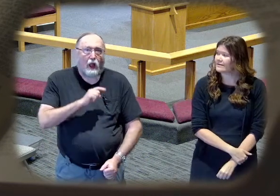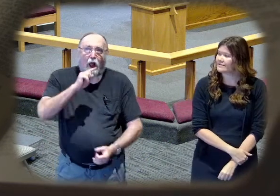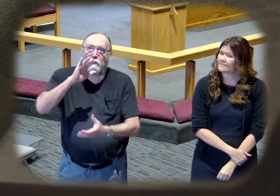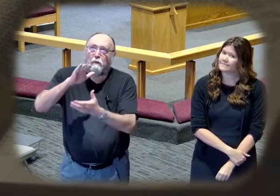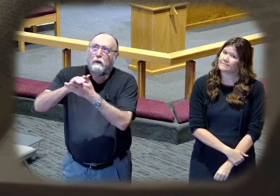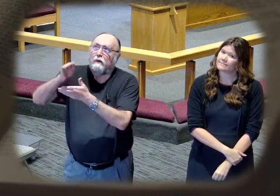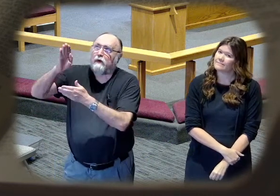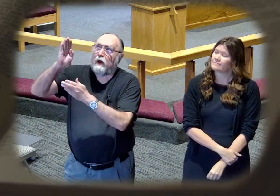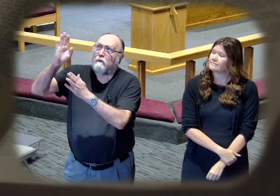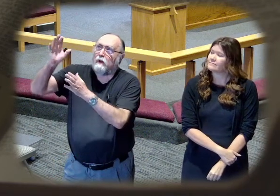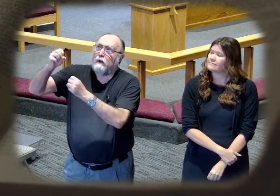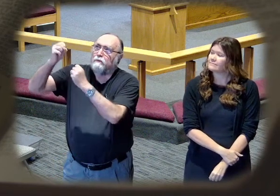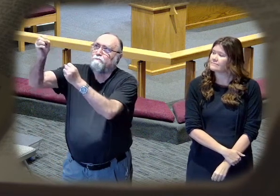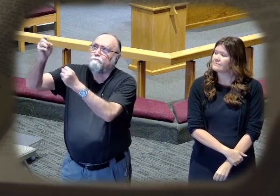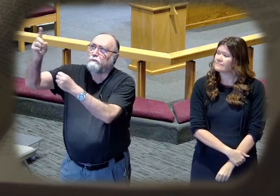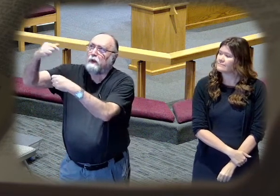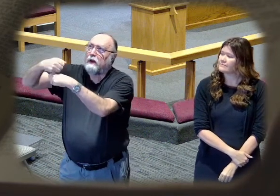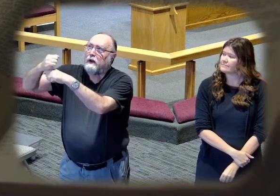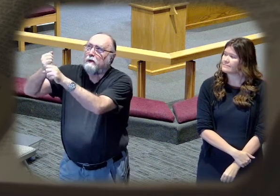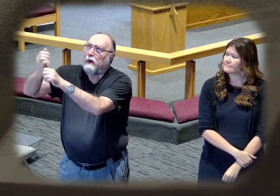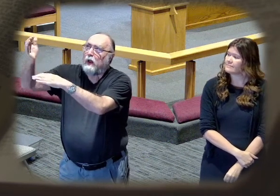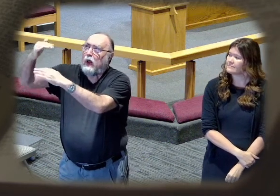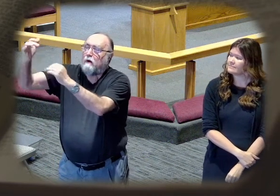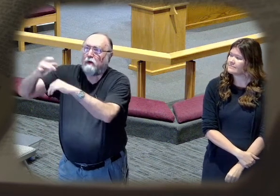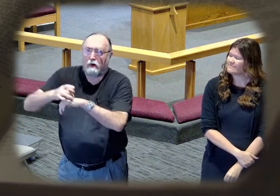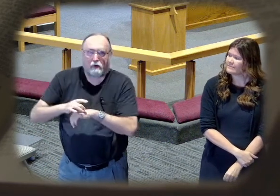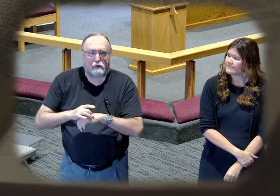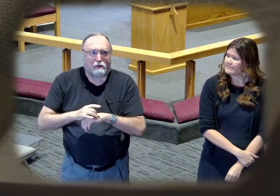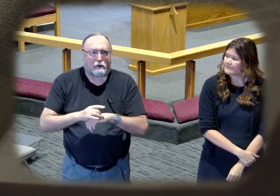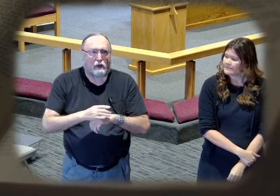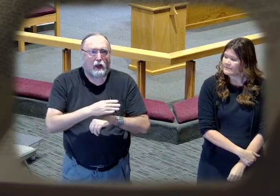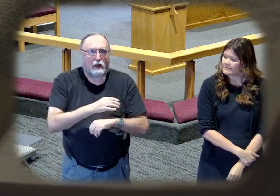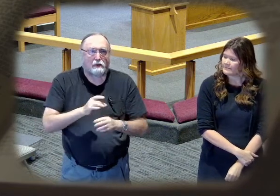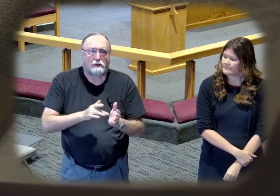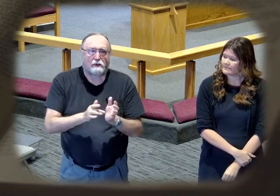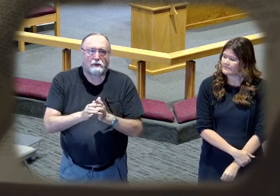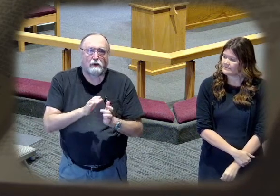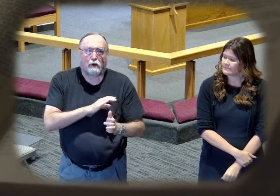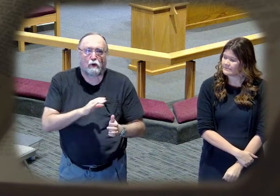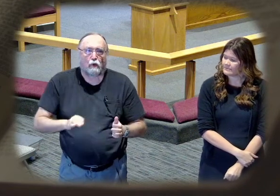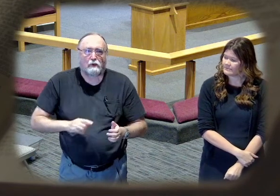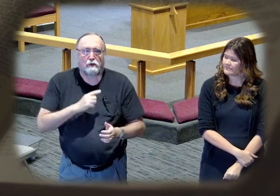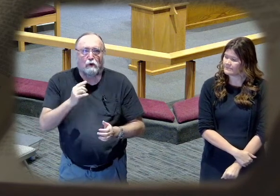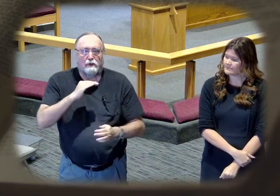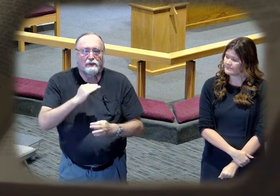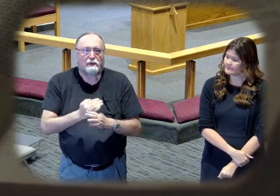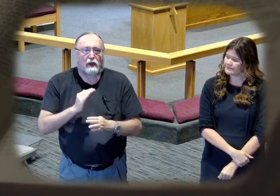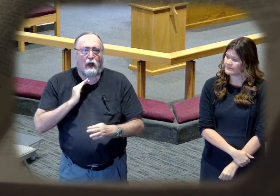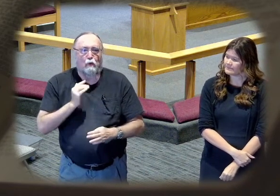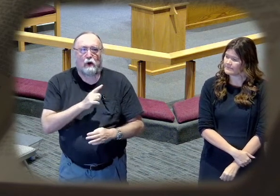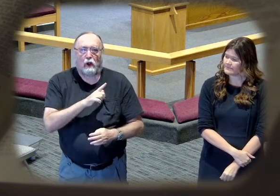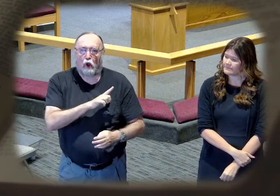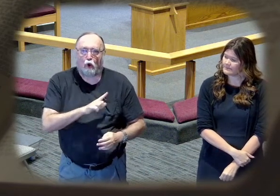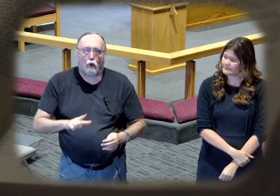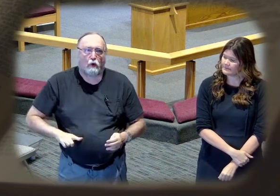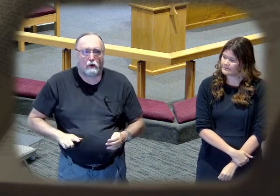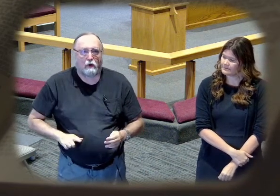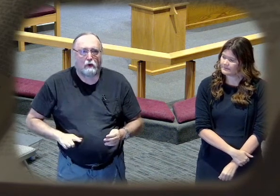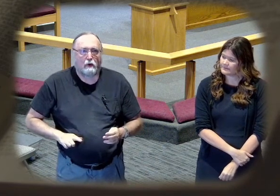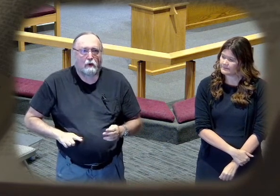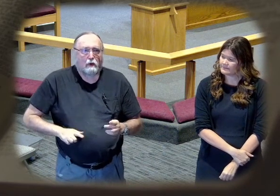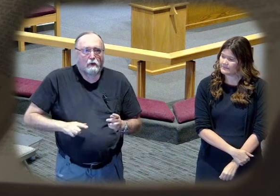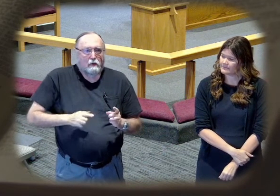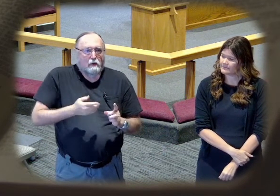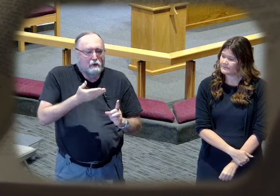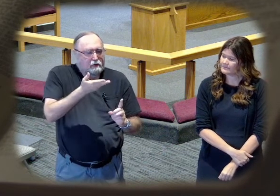believe in God the Father Almighty, the maker of heaven and earth, and in Jesus Christ, his only Son, our Lord, who